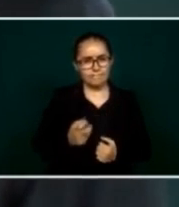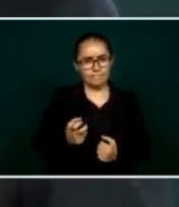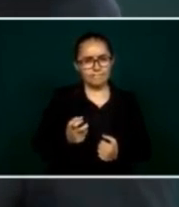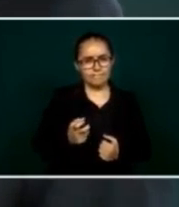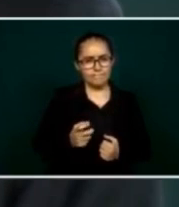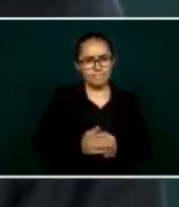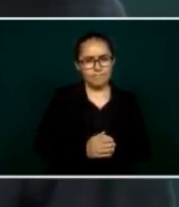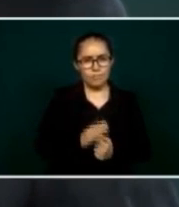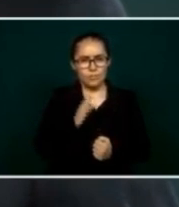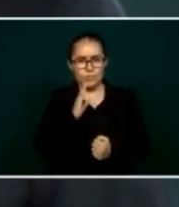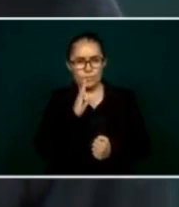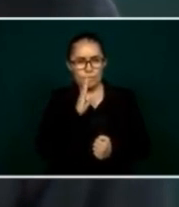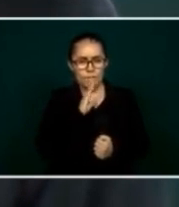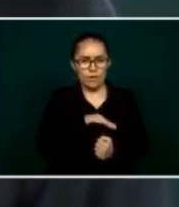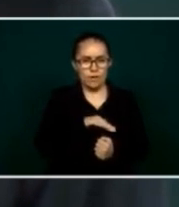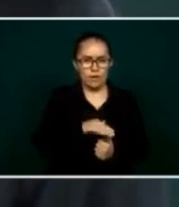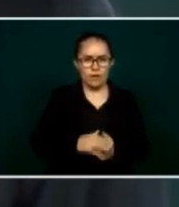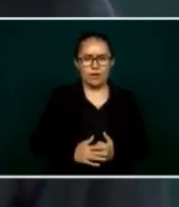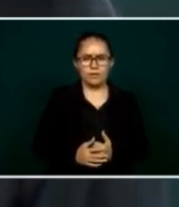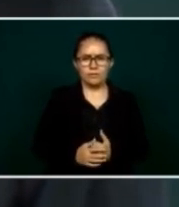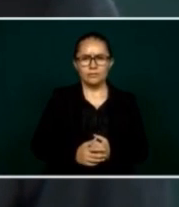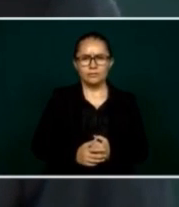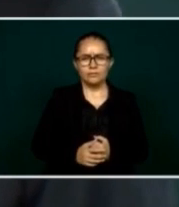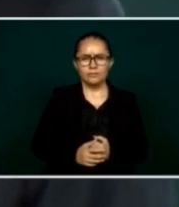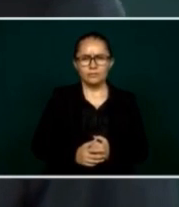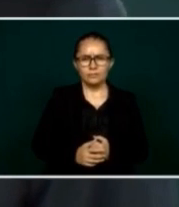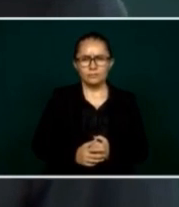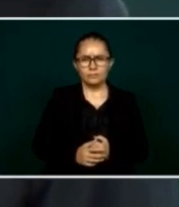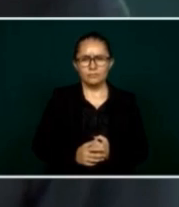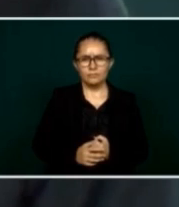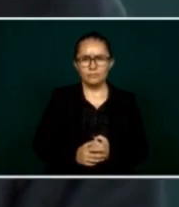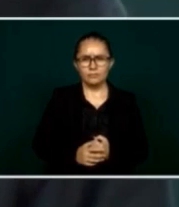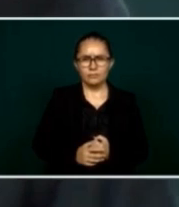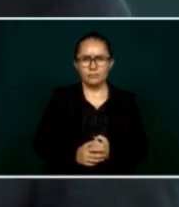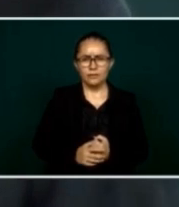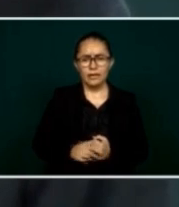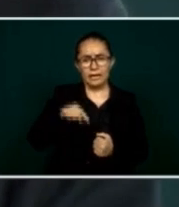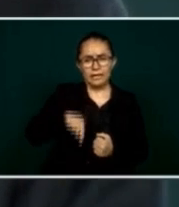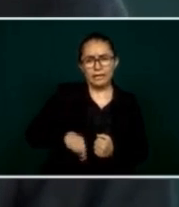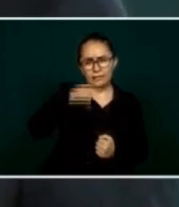That should not be permitted,